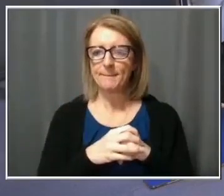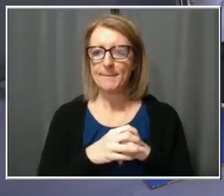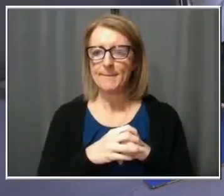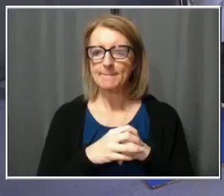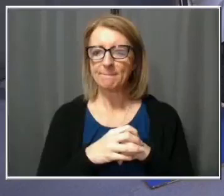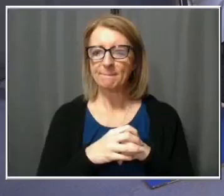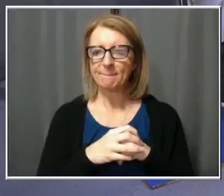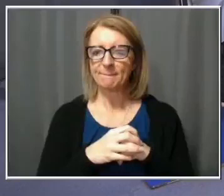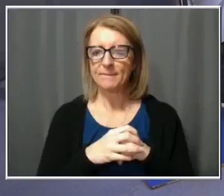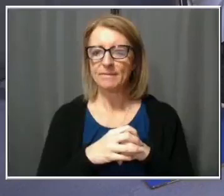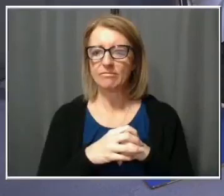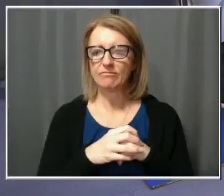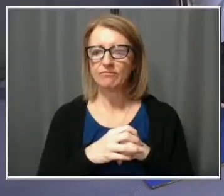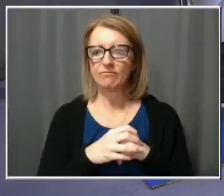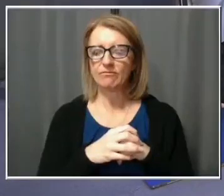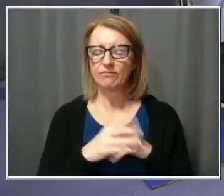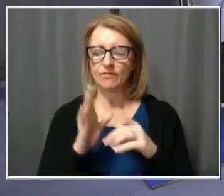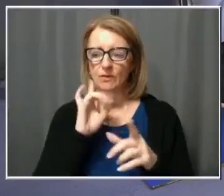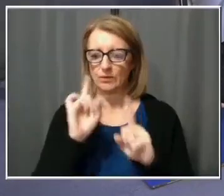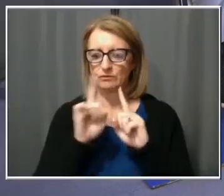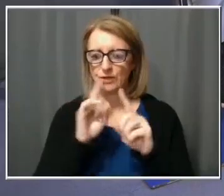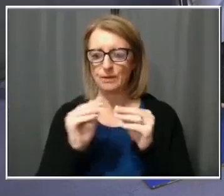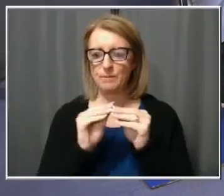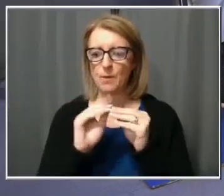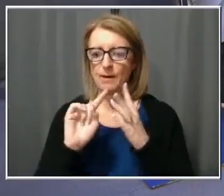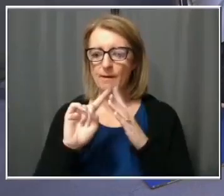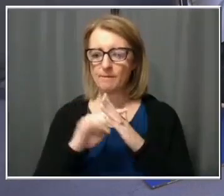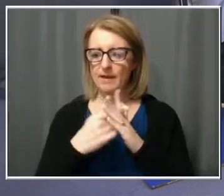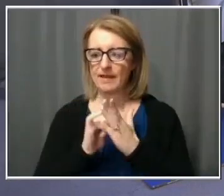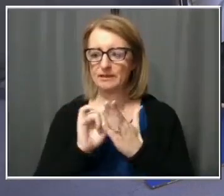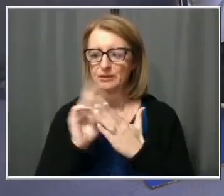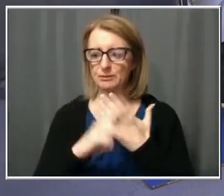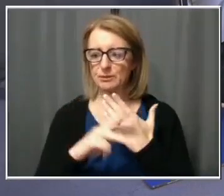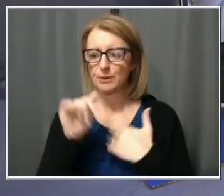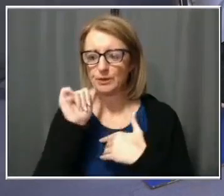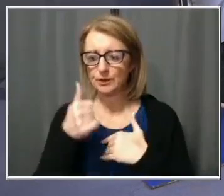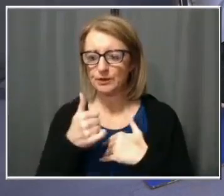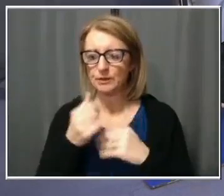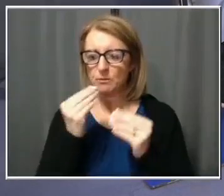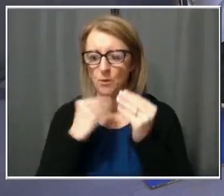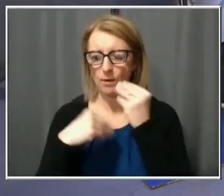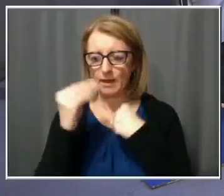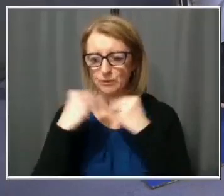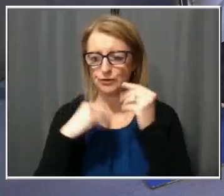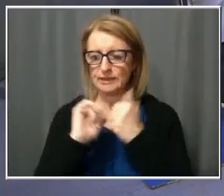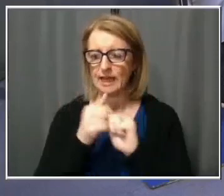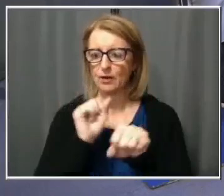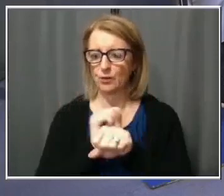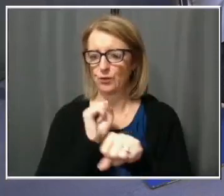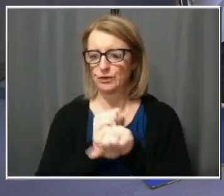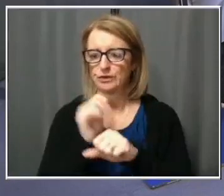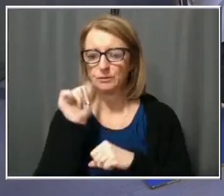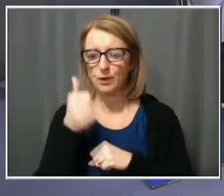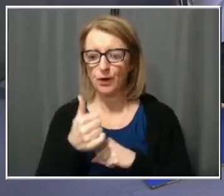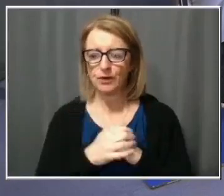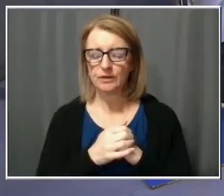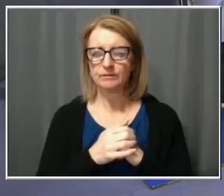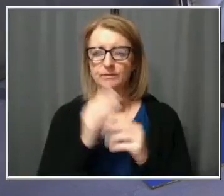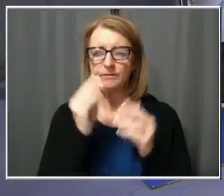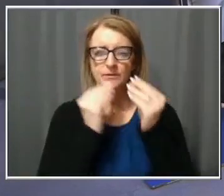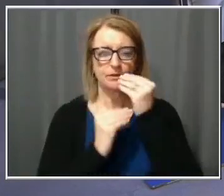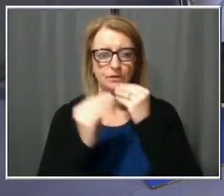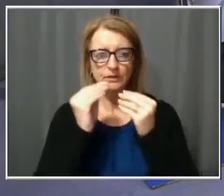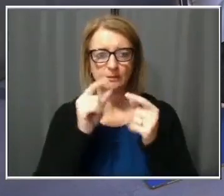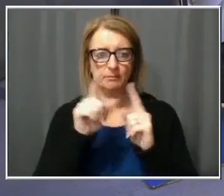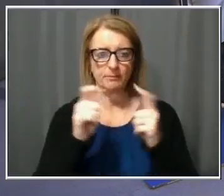dive into that deeper tomorrow's program, talking more about nutrition and how that all works. Nutrition, big part of